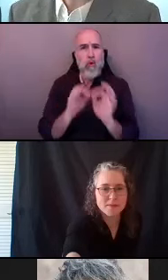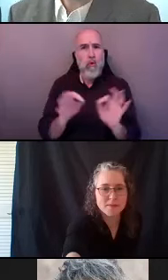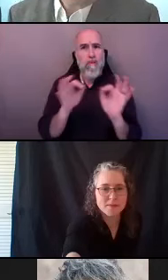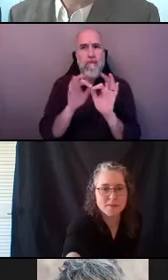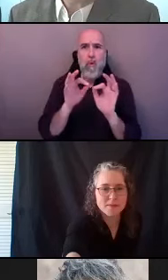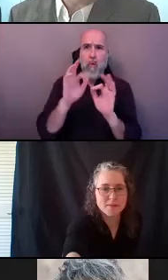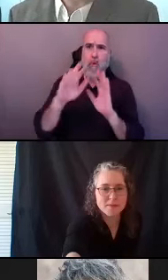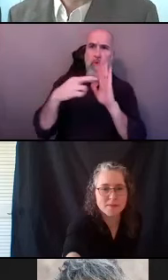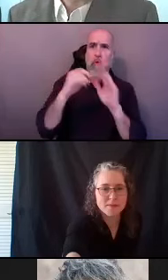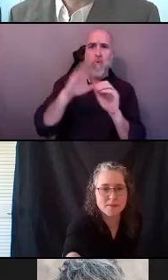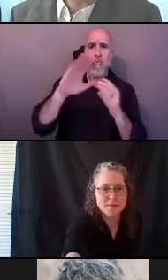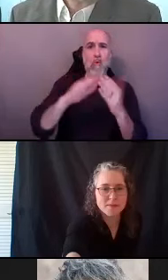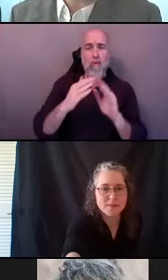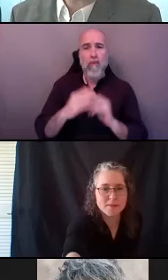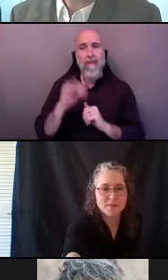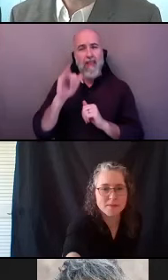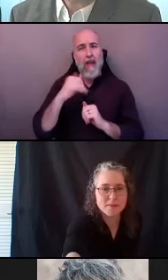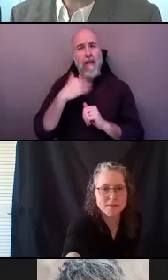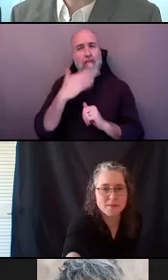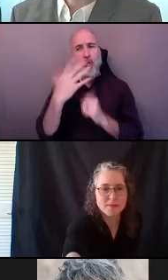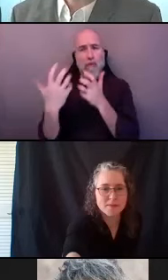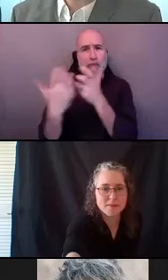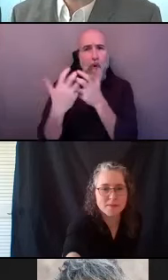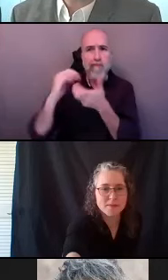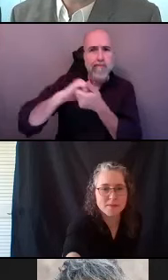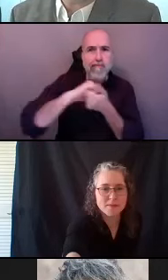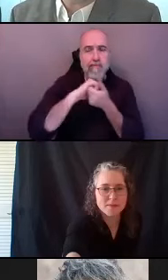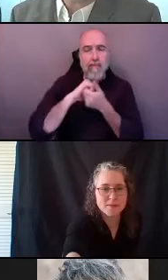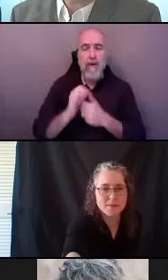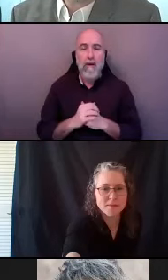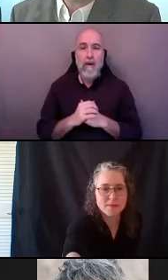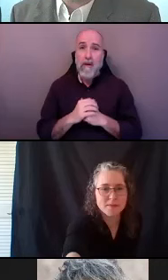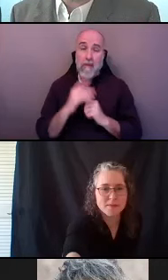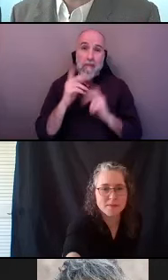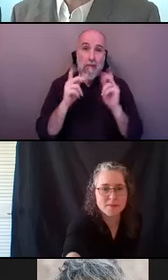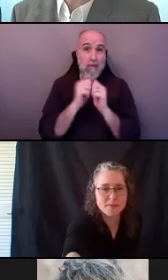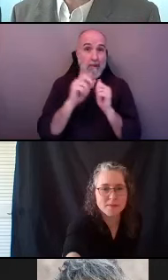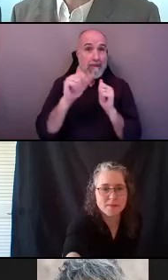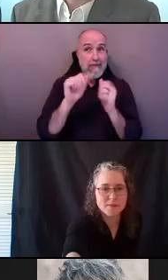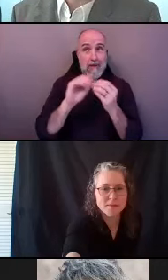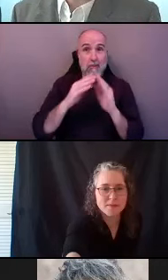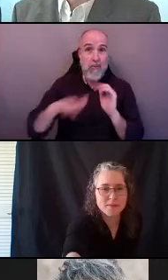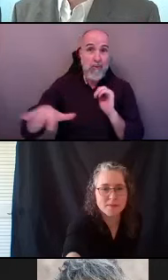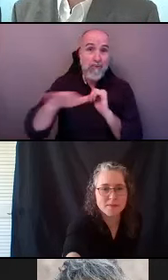So building partnerships, people with disabilities in your community.